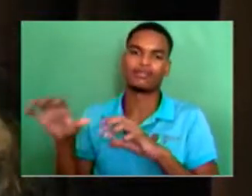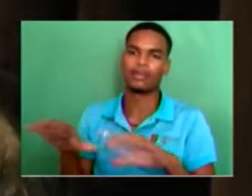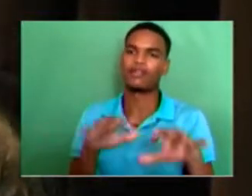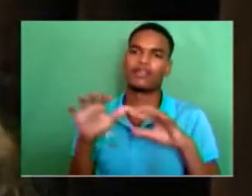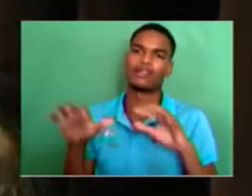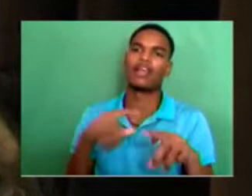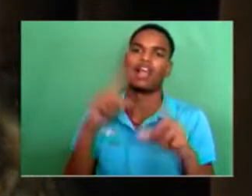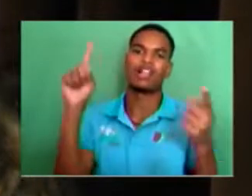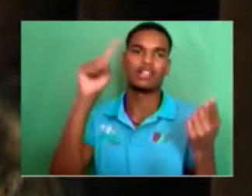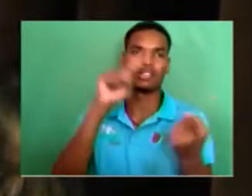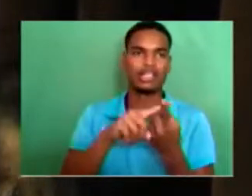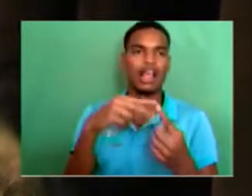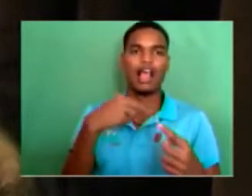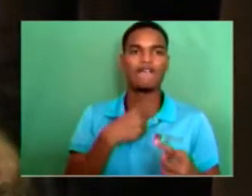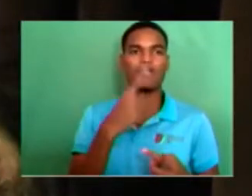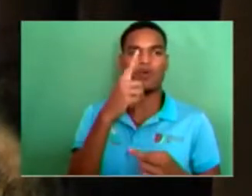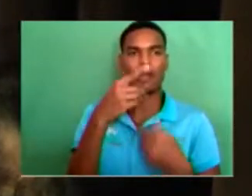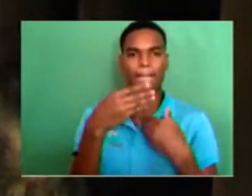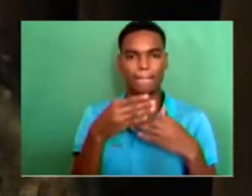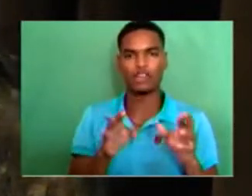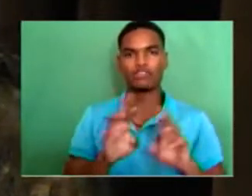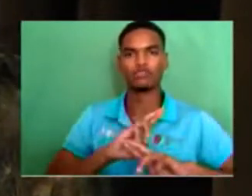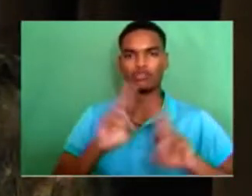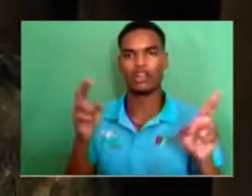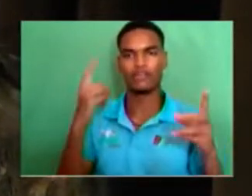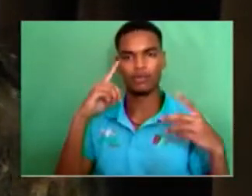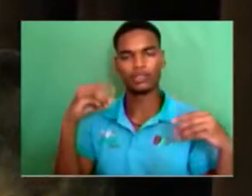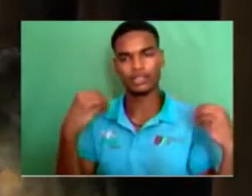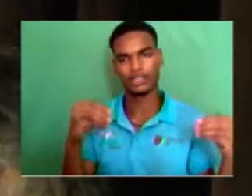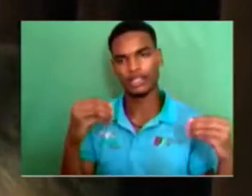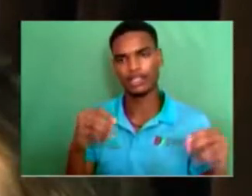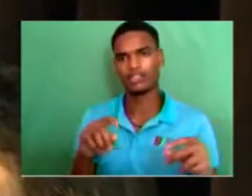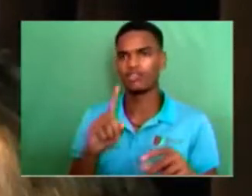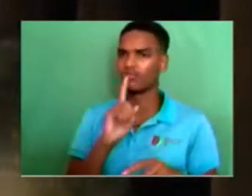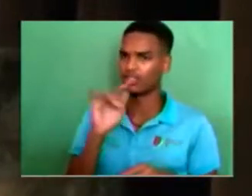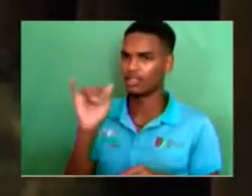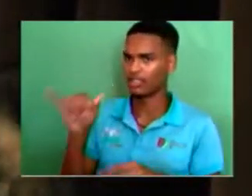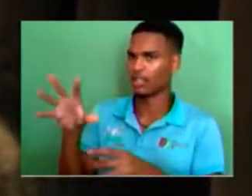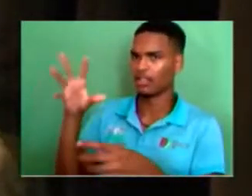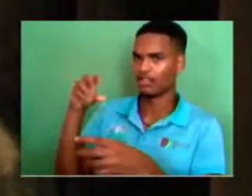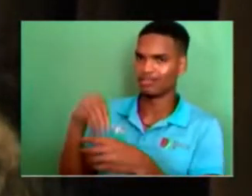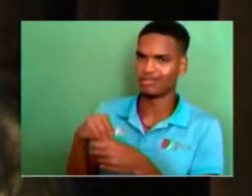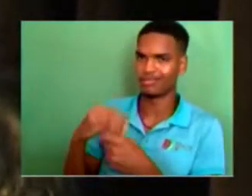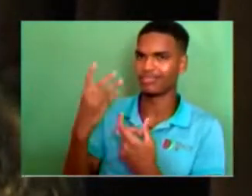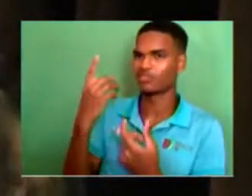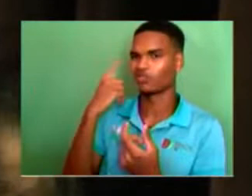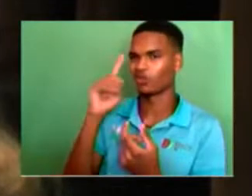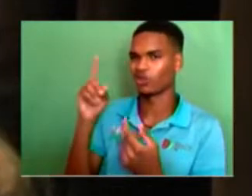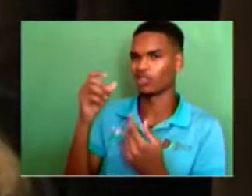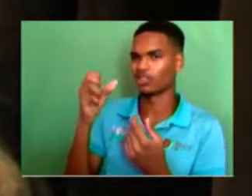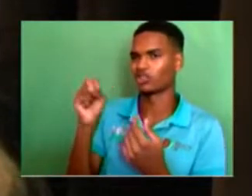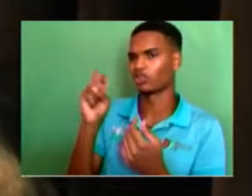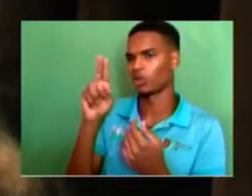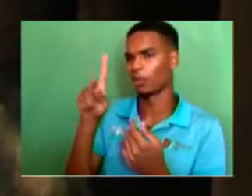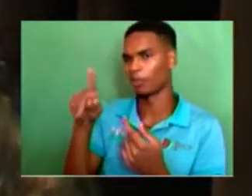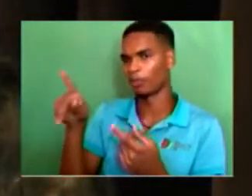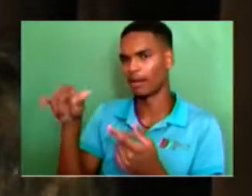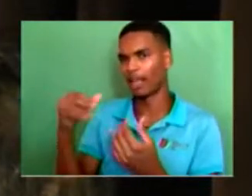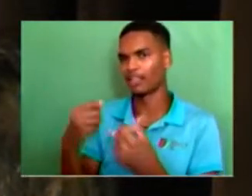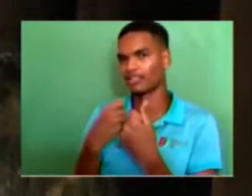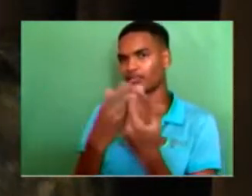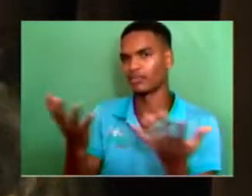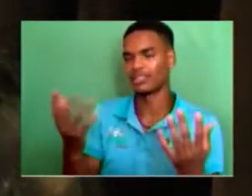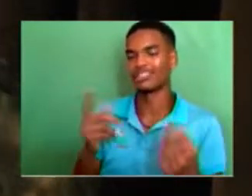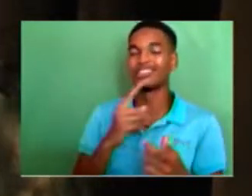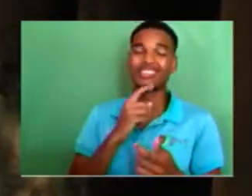for sale. Okay, but that doesn't factor in supply chain delays that we. Right. I mean, So- it's a crazy time for sure,